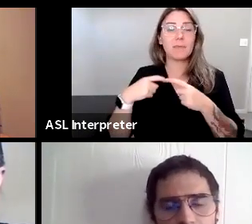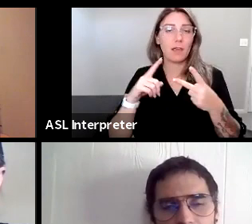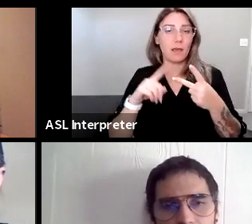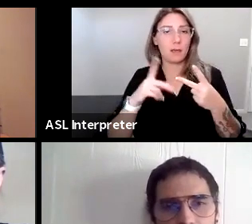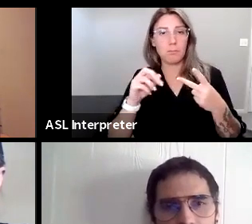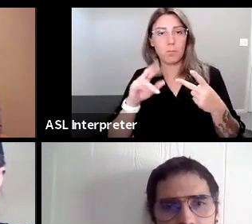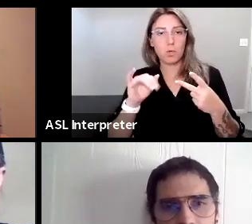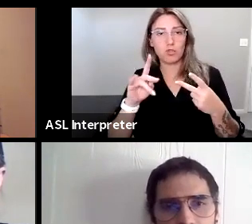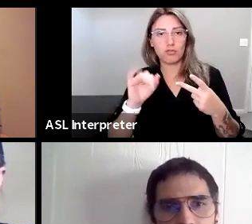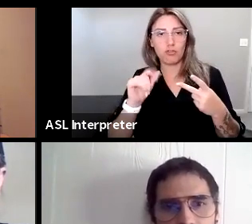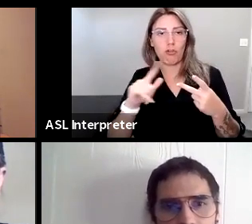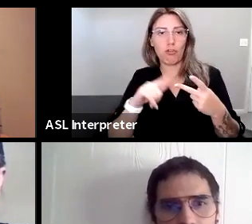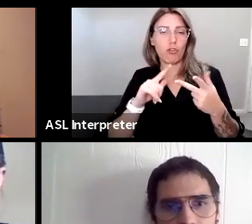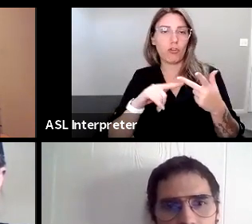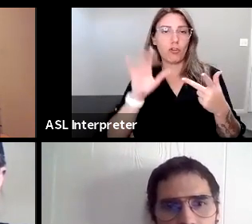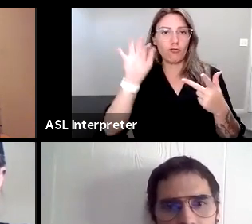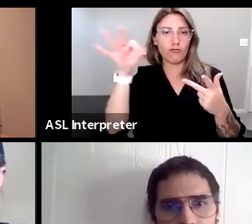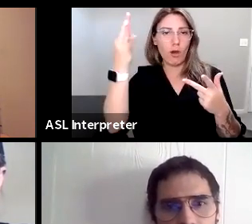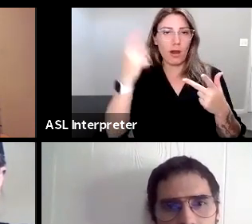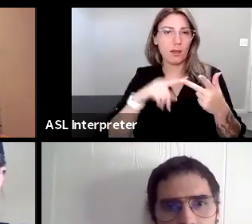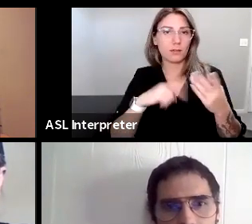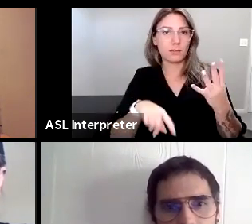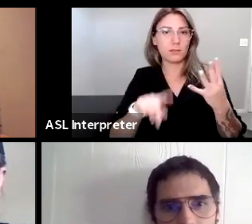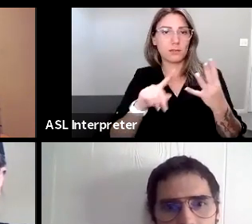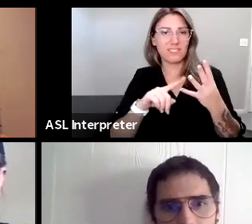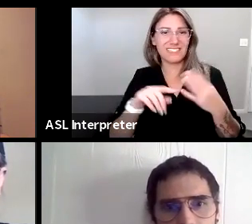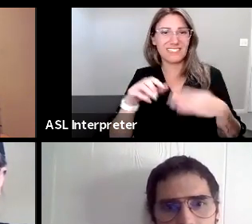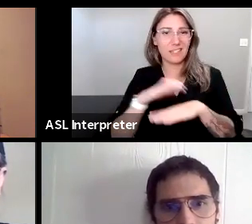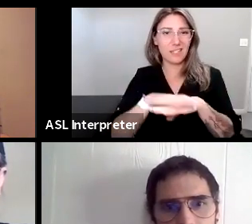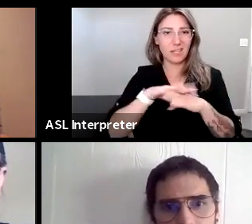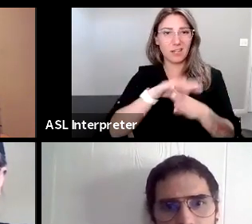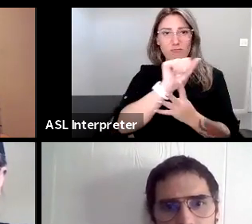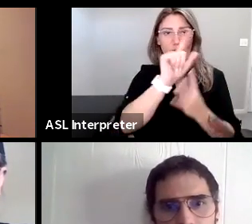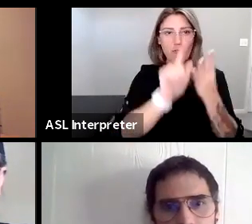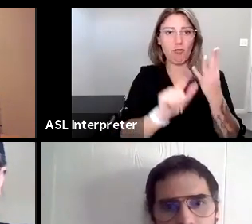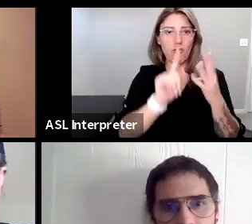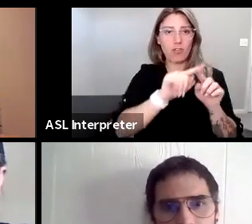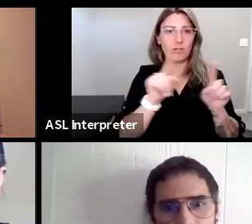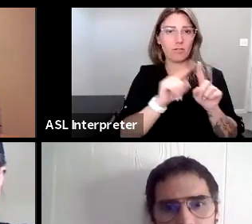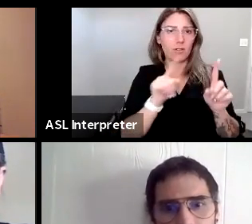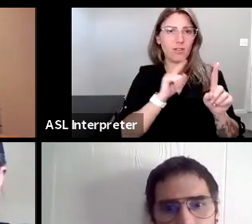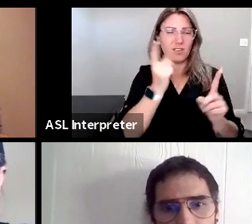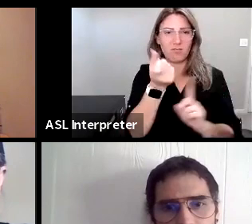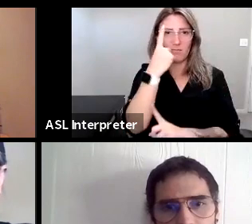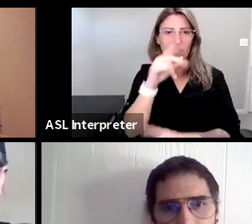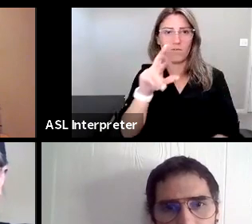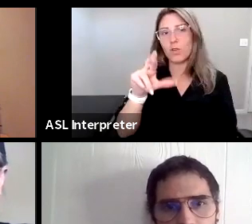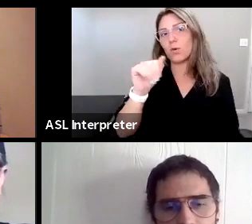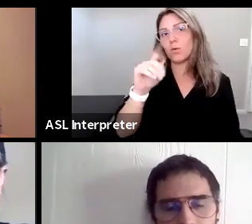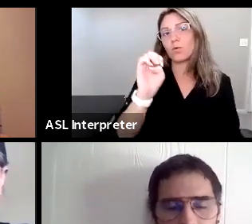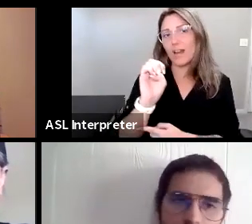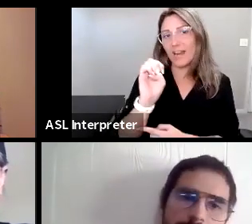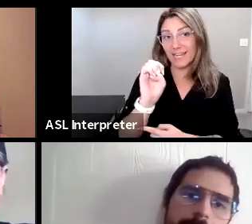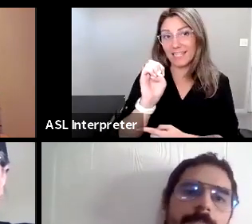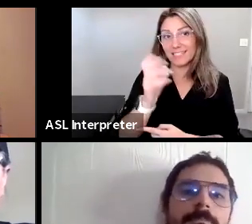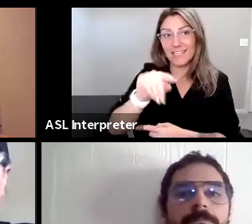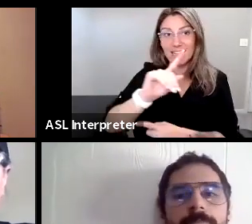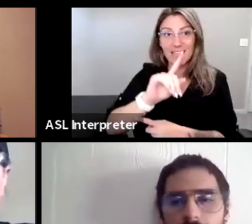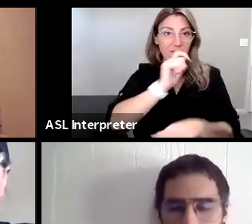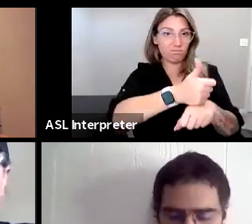Portugal, France, and England all had different conceptions of race that they